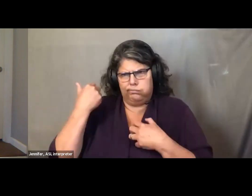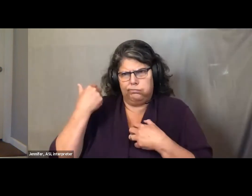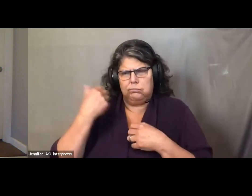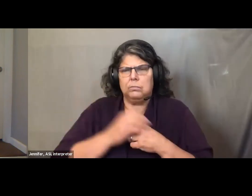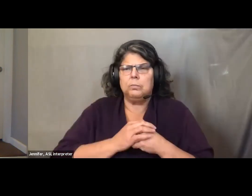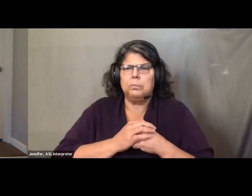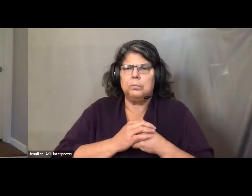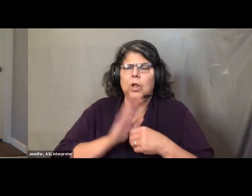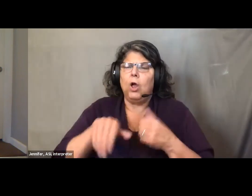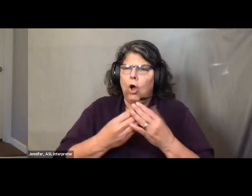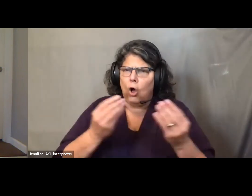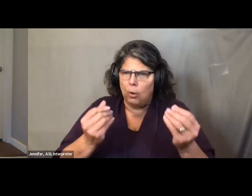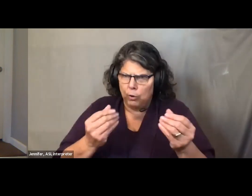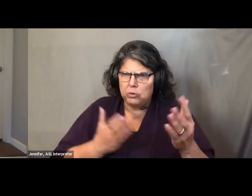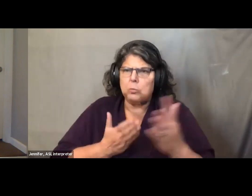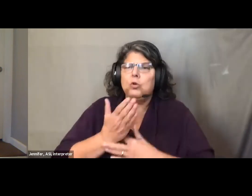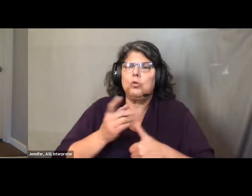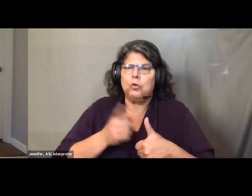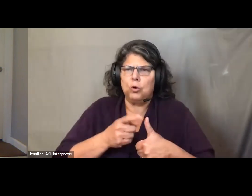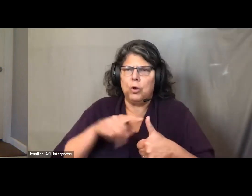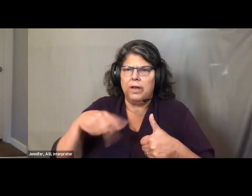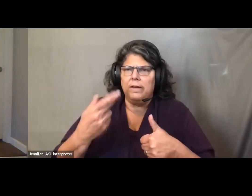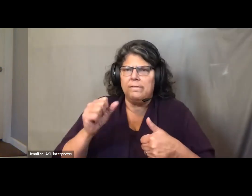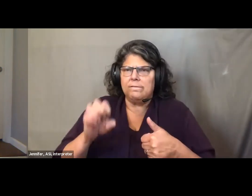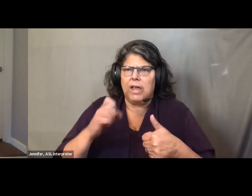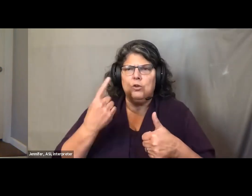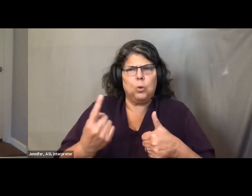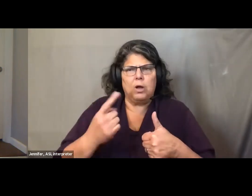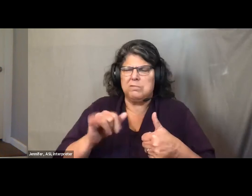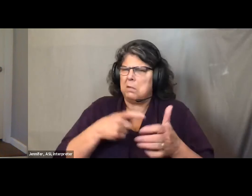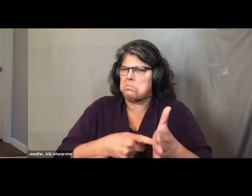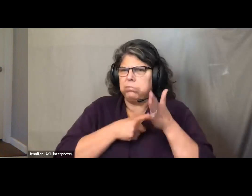All properties go through phase 1. It's a mandatory phase.